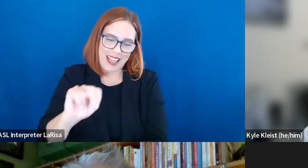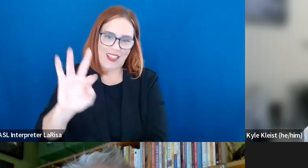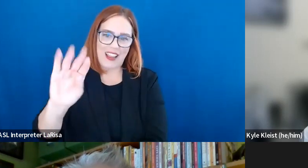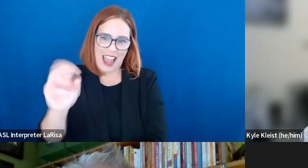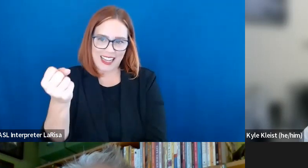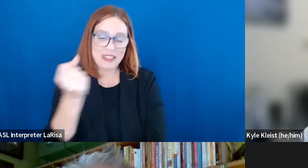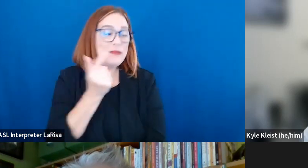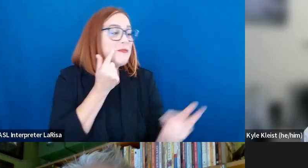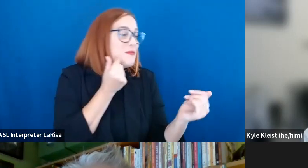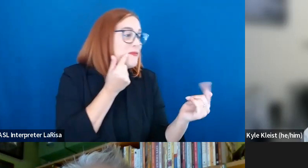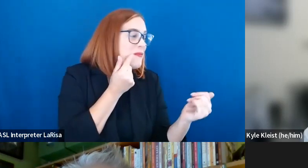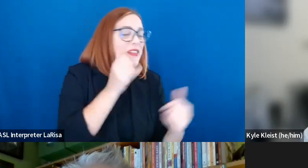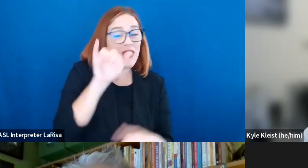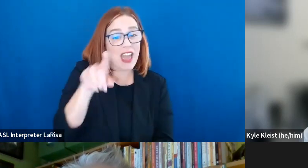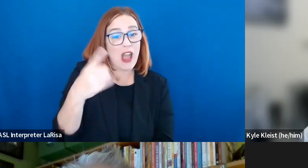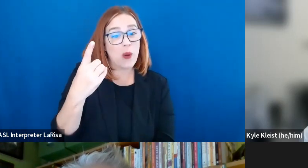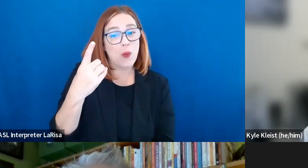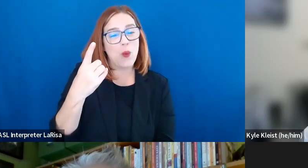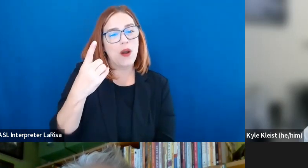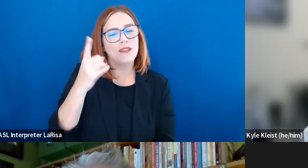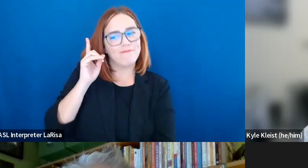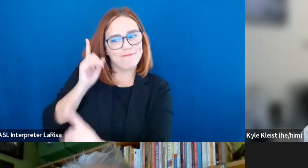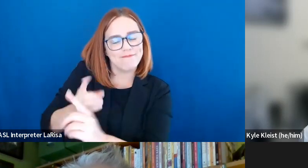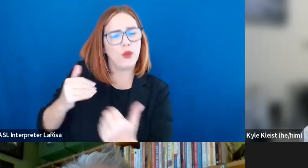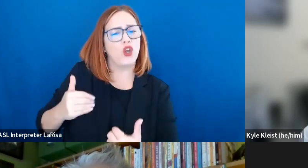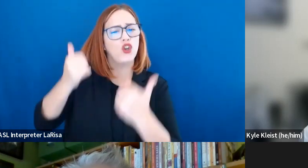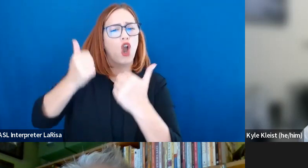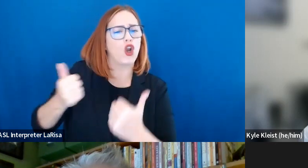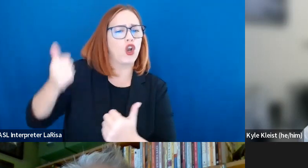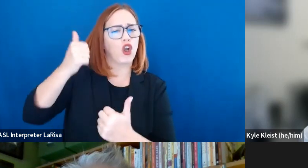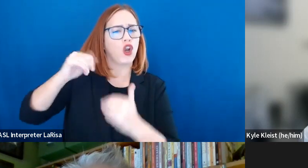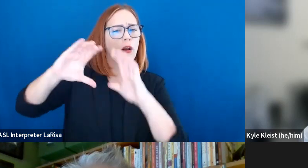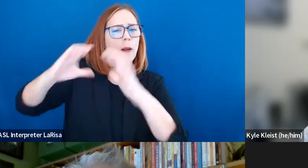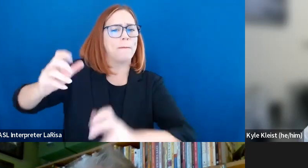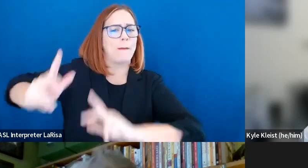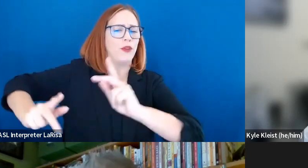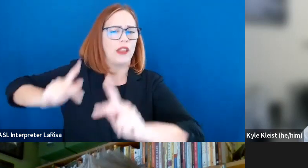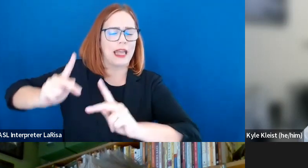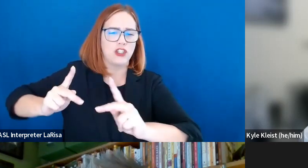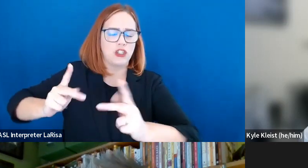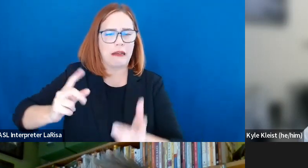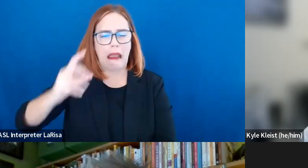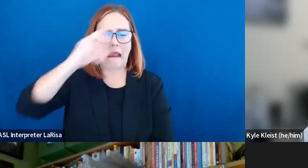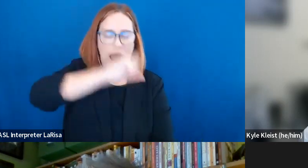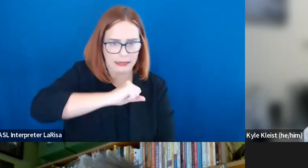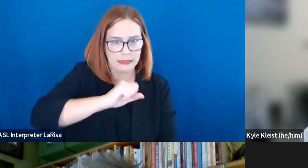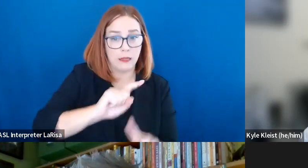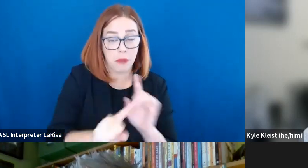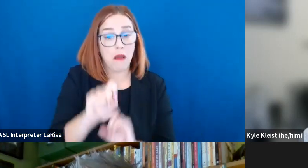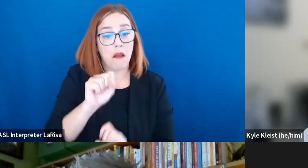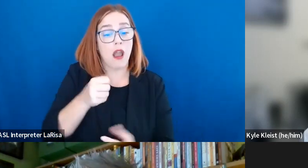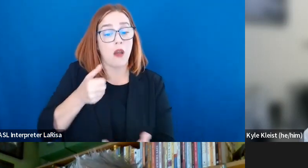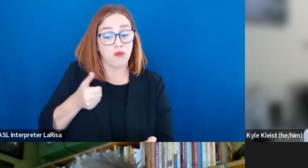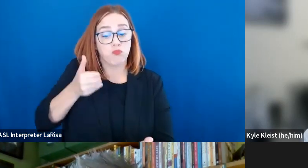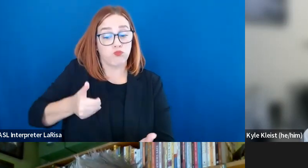the younger population, I guess. But yeah, up until the pandemic, which we'll talk about as